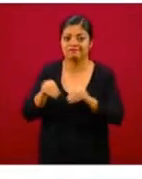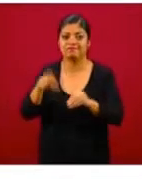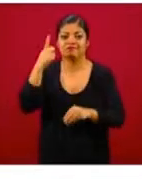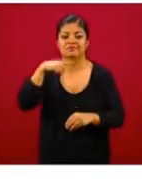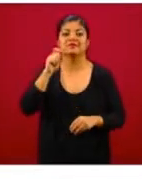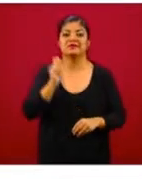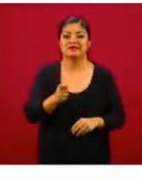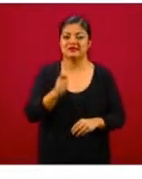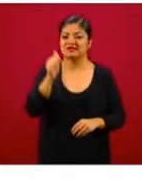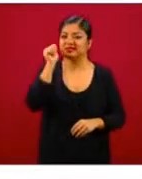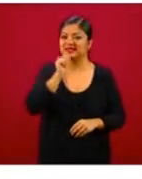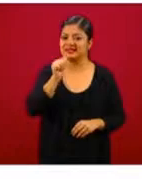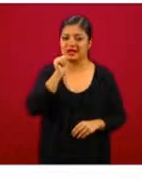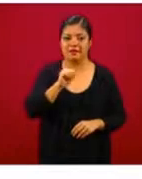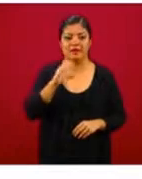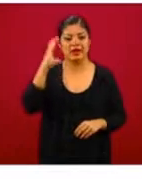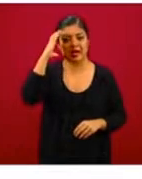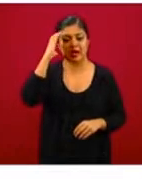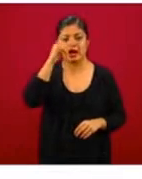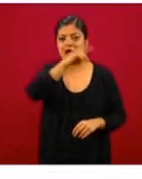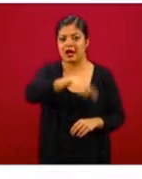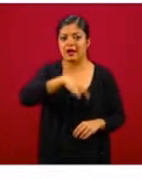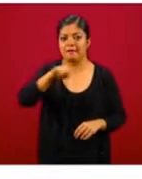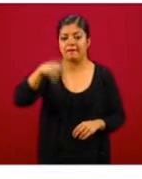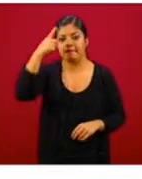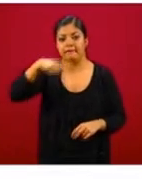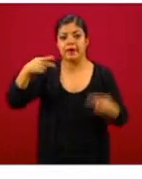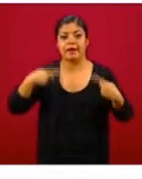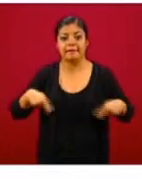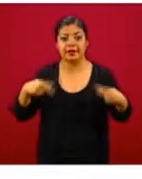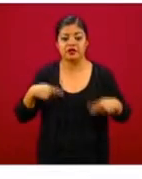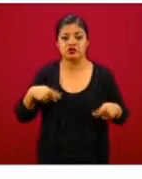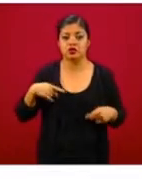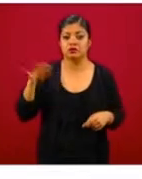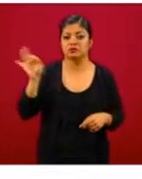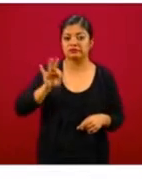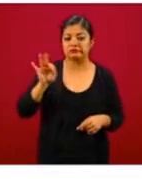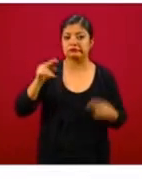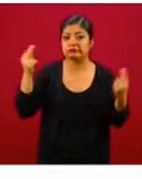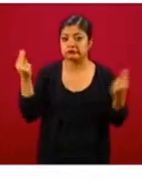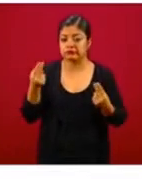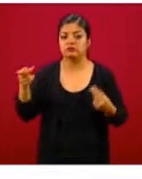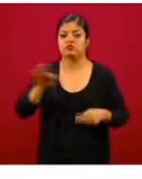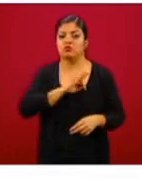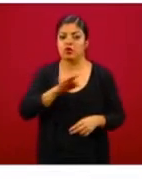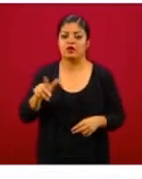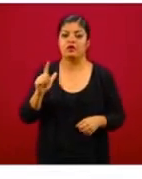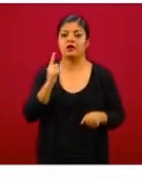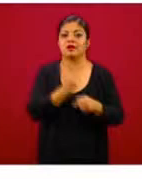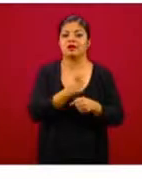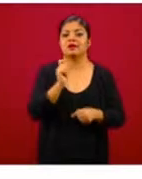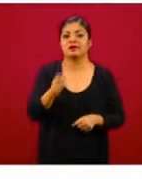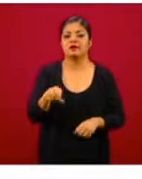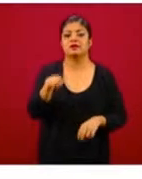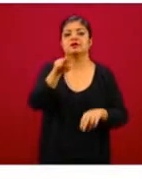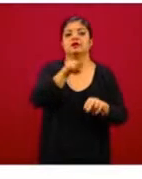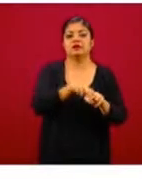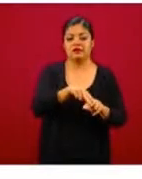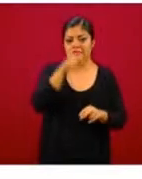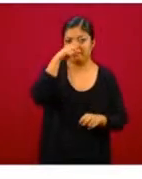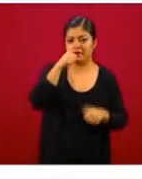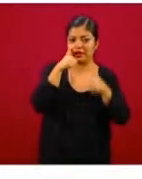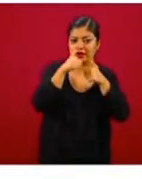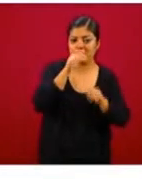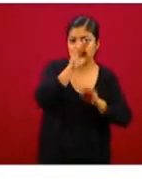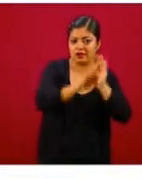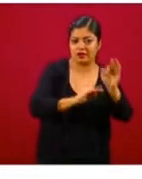being done locally and operationally as far as being able to keep availability for these beds for people who may